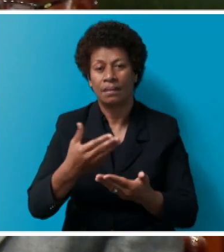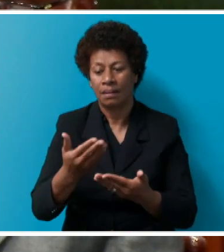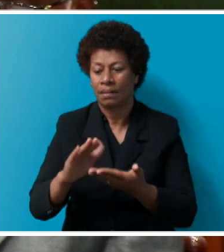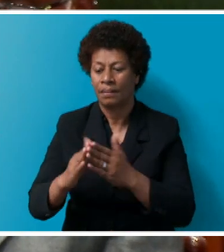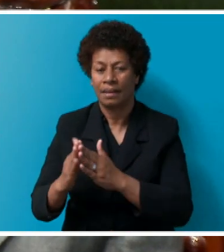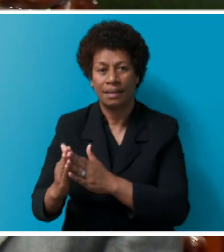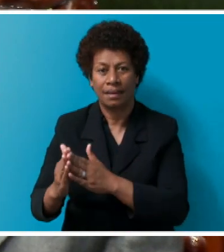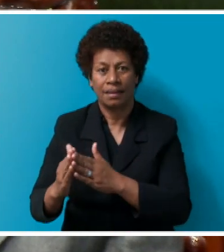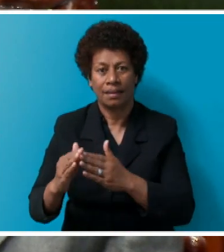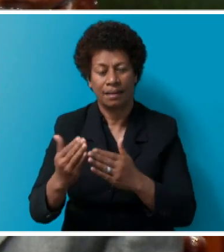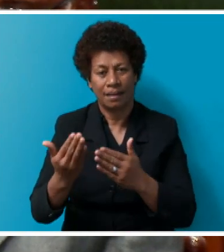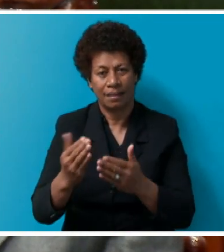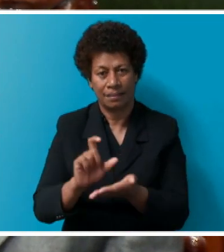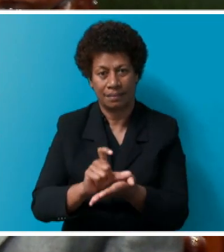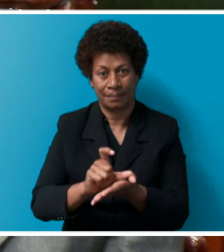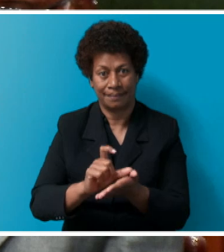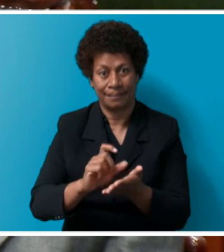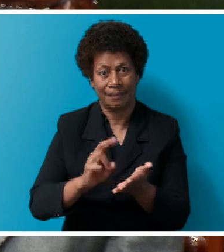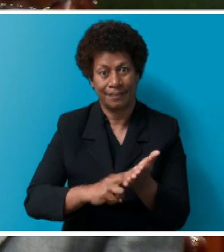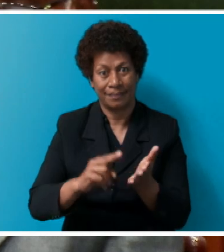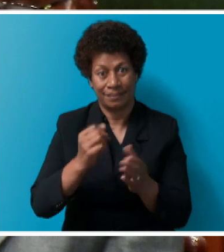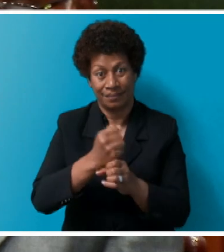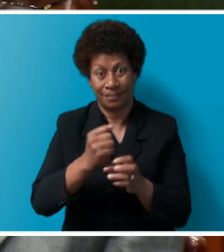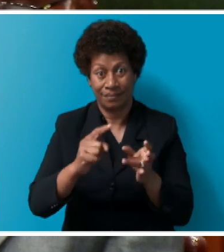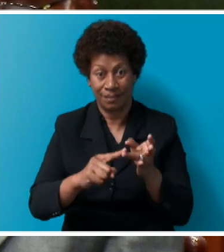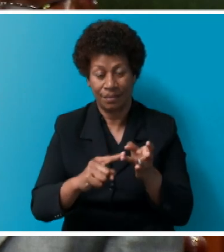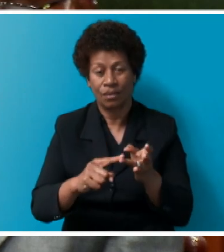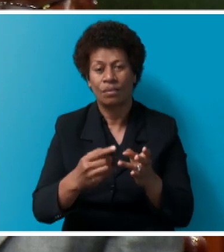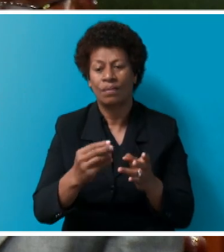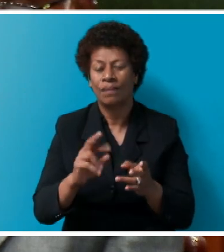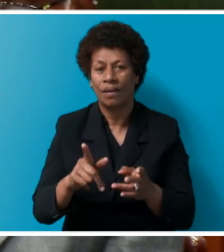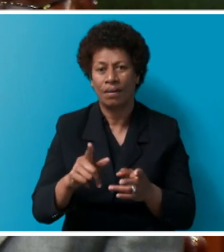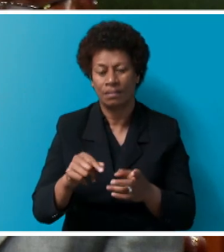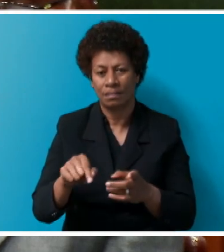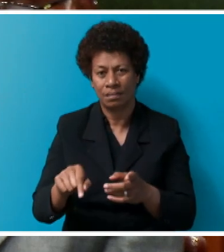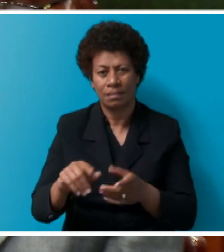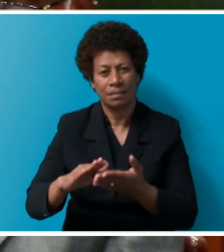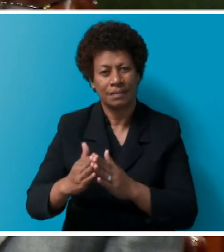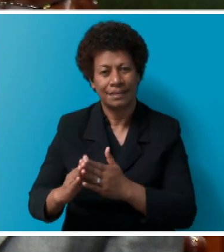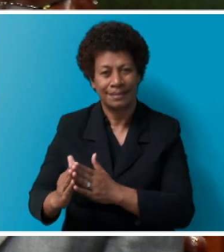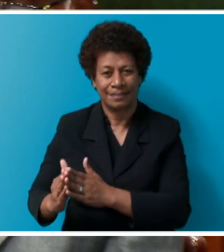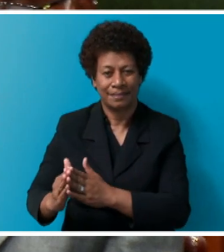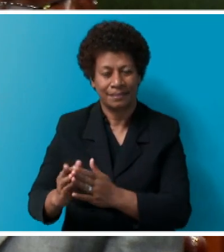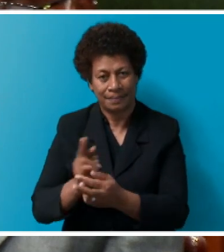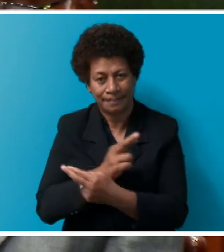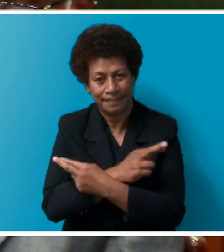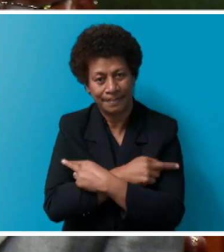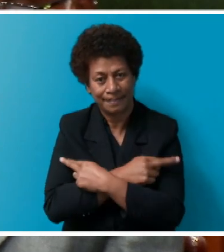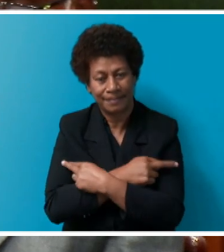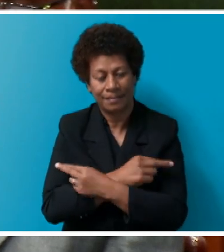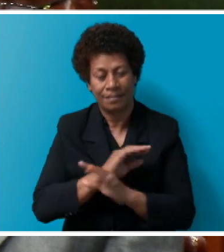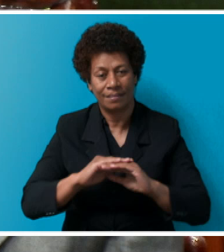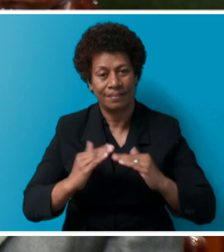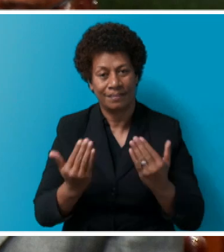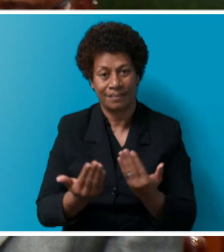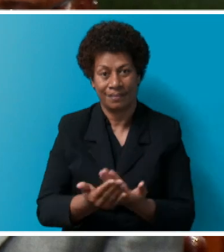organizations, and civil society actors to promote community vigilance and mutual respect. Together, we